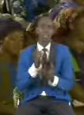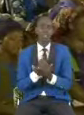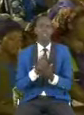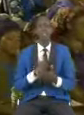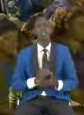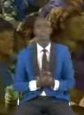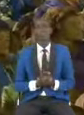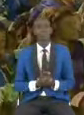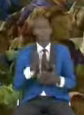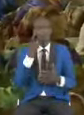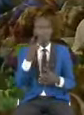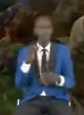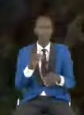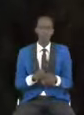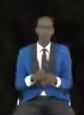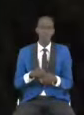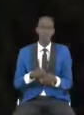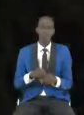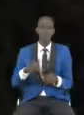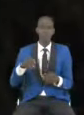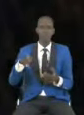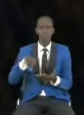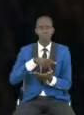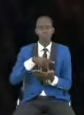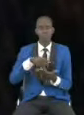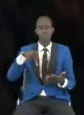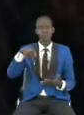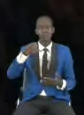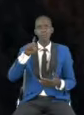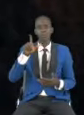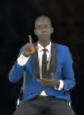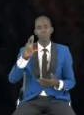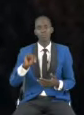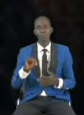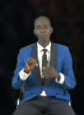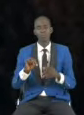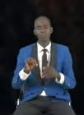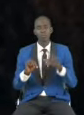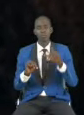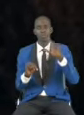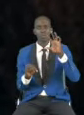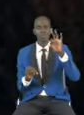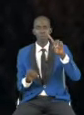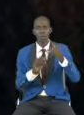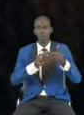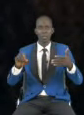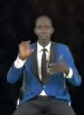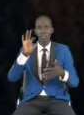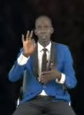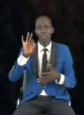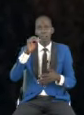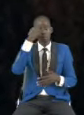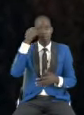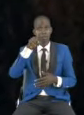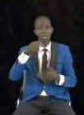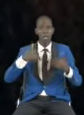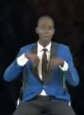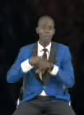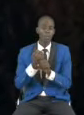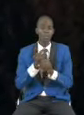at Psalm 91, verse 9. Because thou hast made the Lord, which is